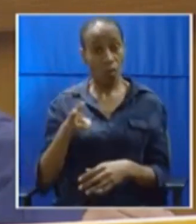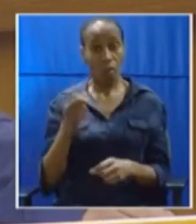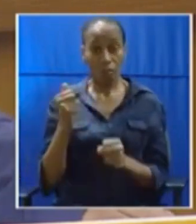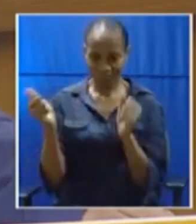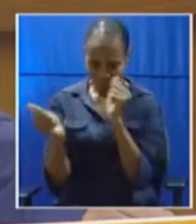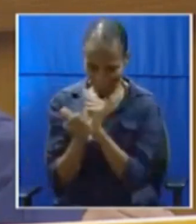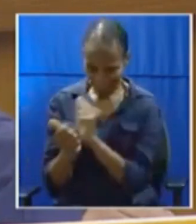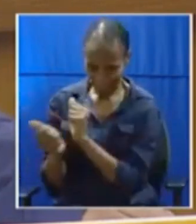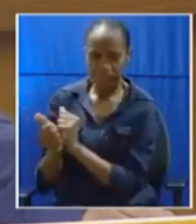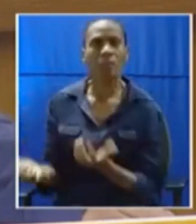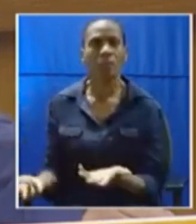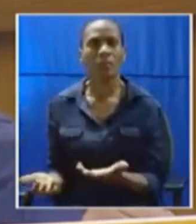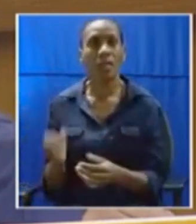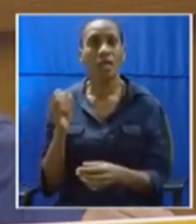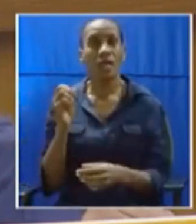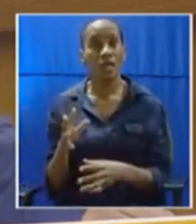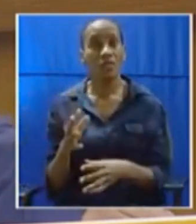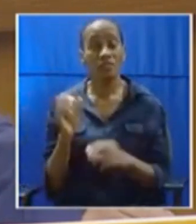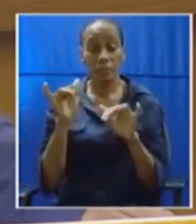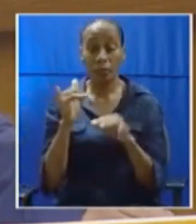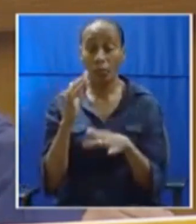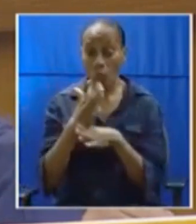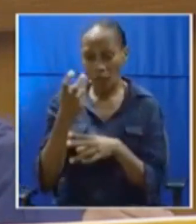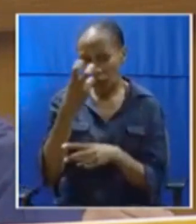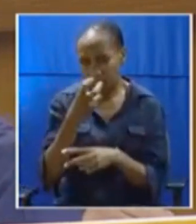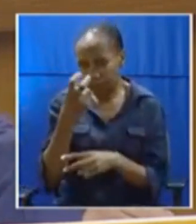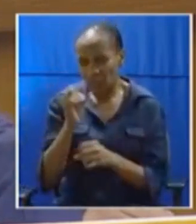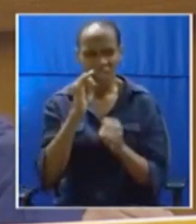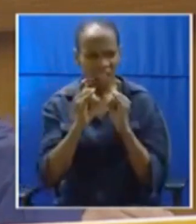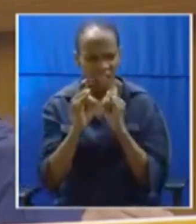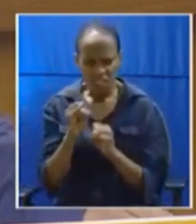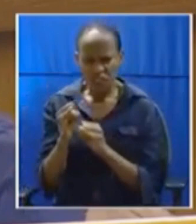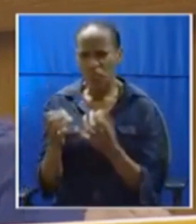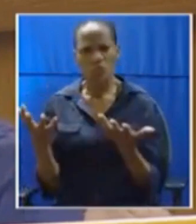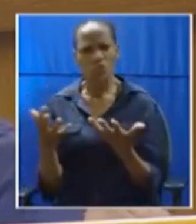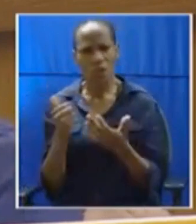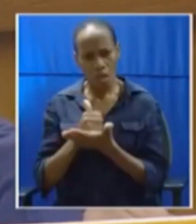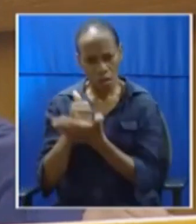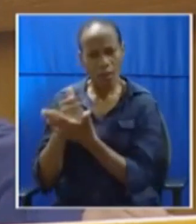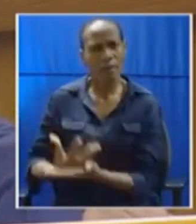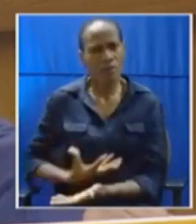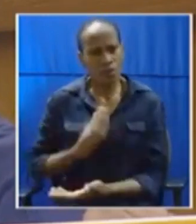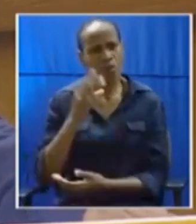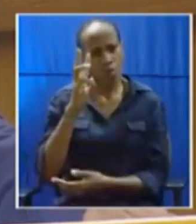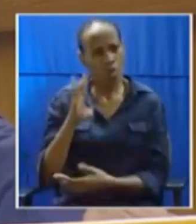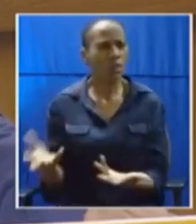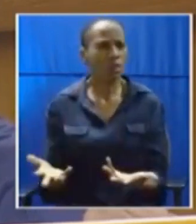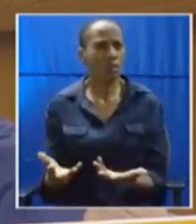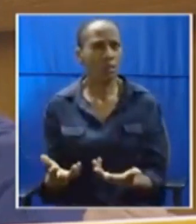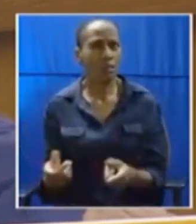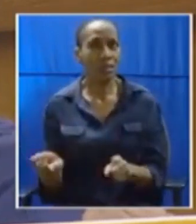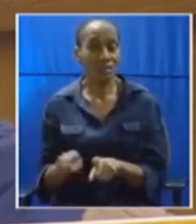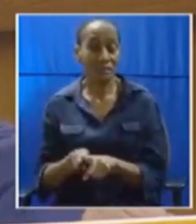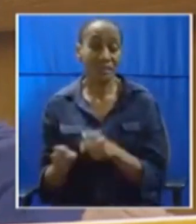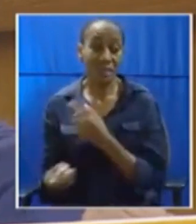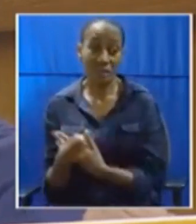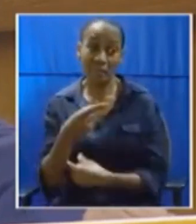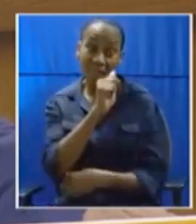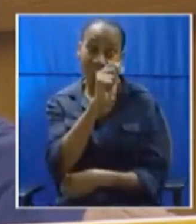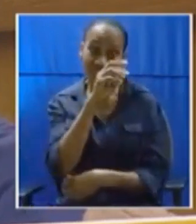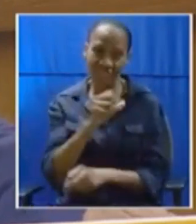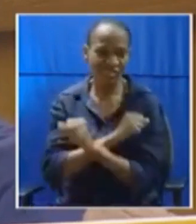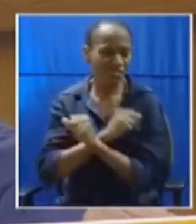eliminate the practice of sex for jobs and carpet interviews, something that seems very prevalent amongst your officials and your politicians in your